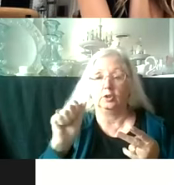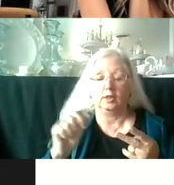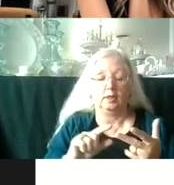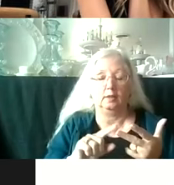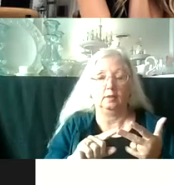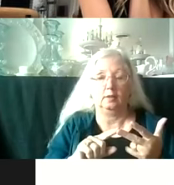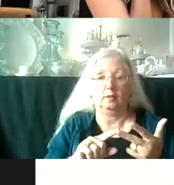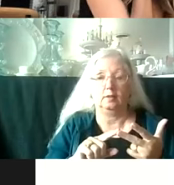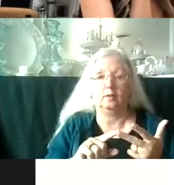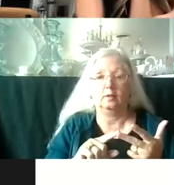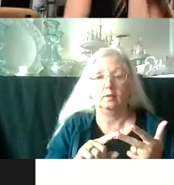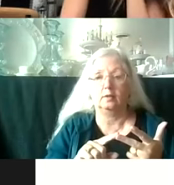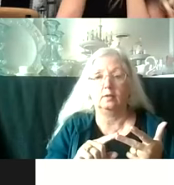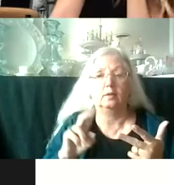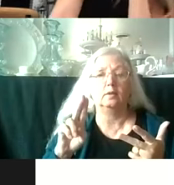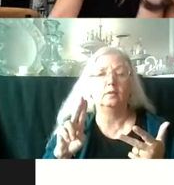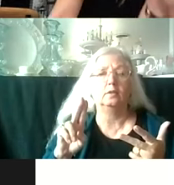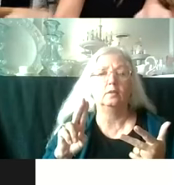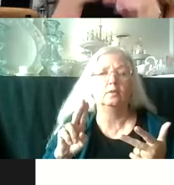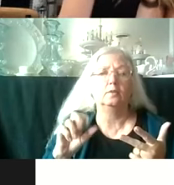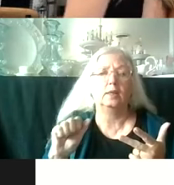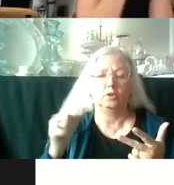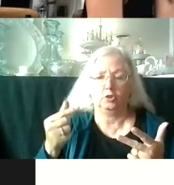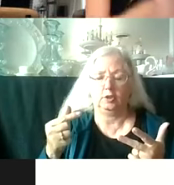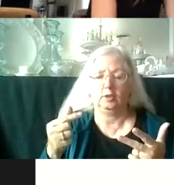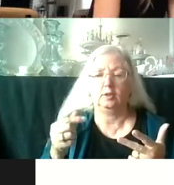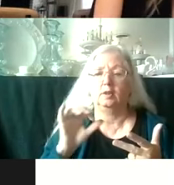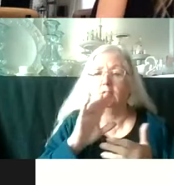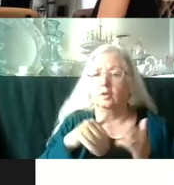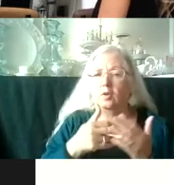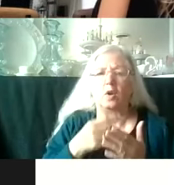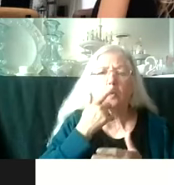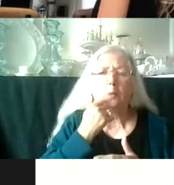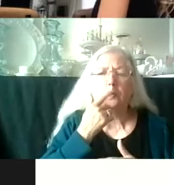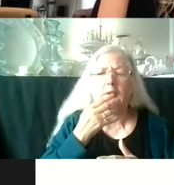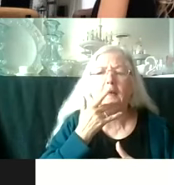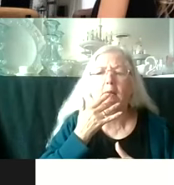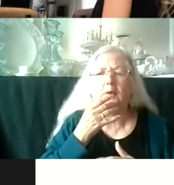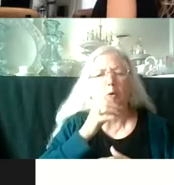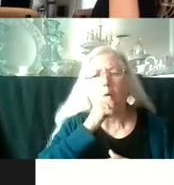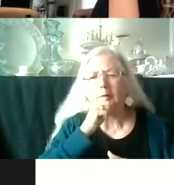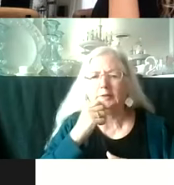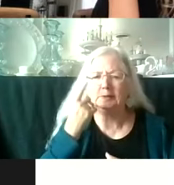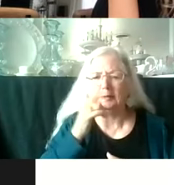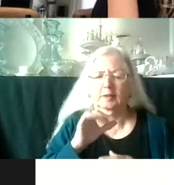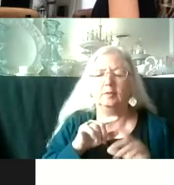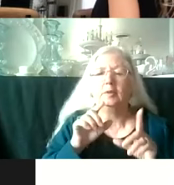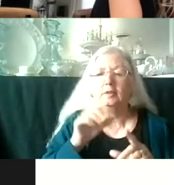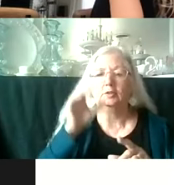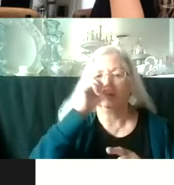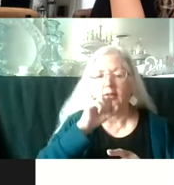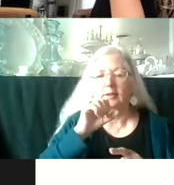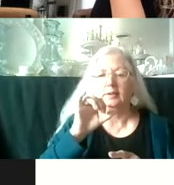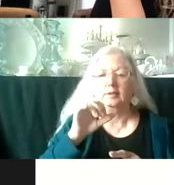and UAG. These are all red in color, so guess what those are? There we go,